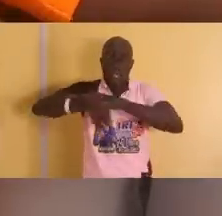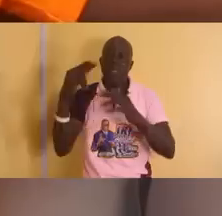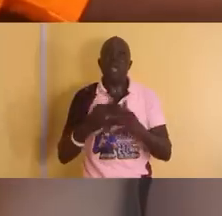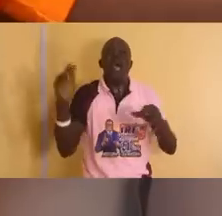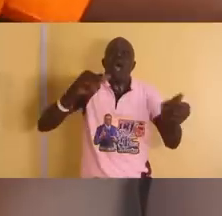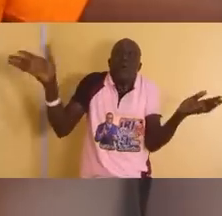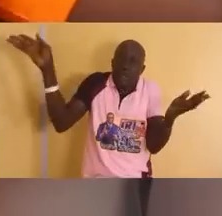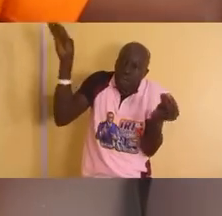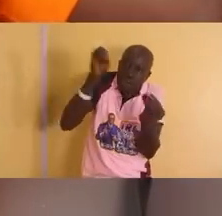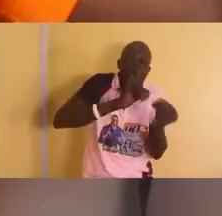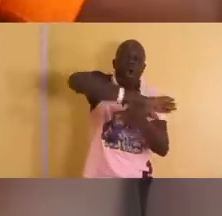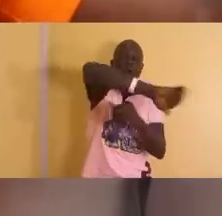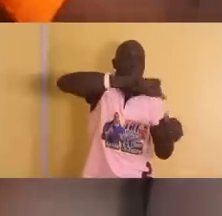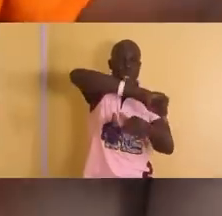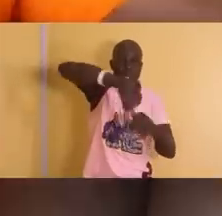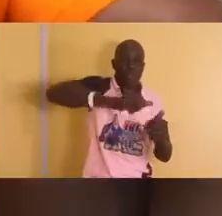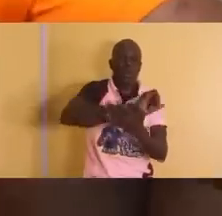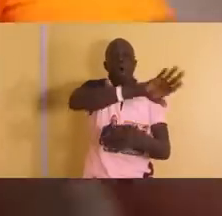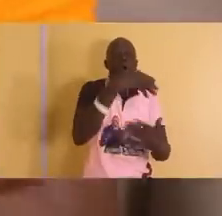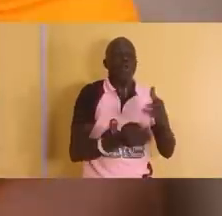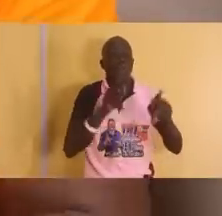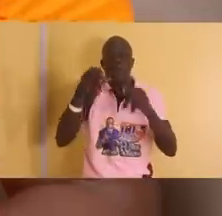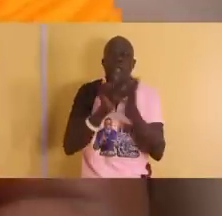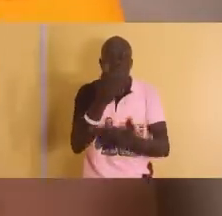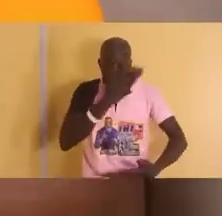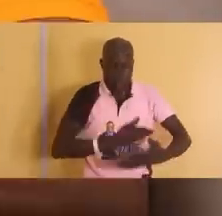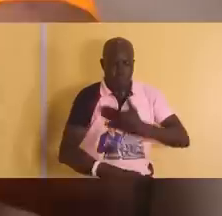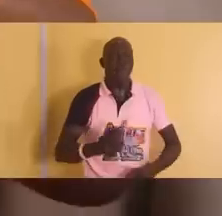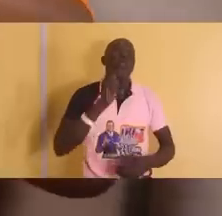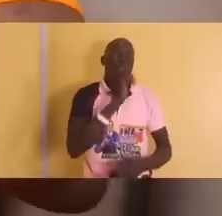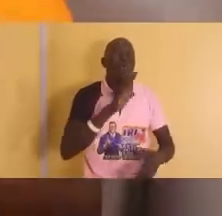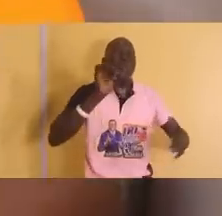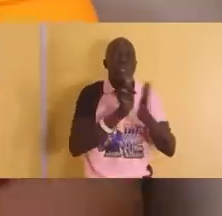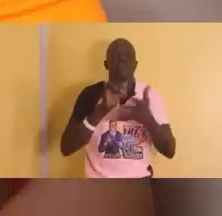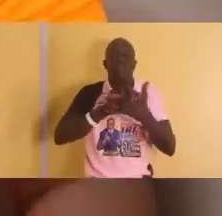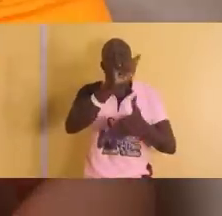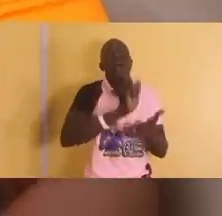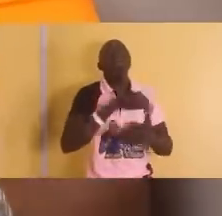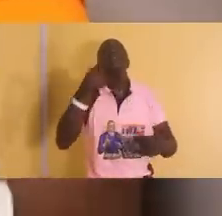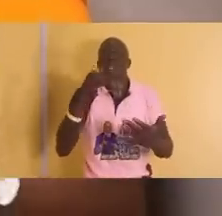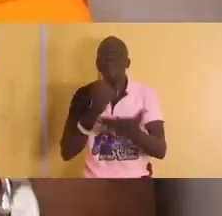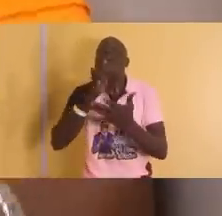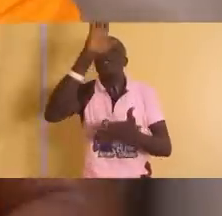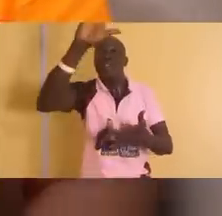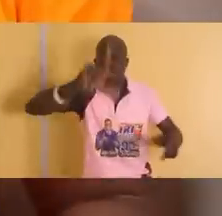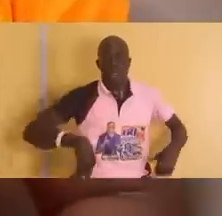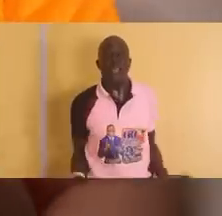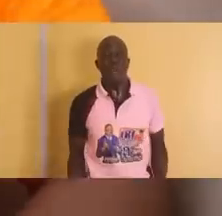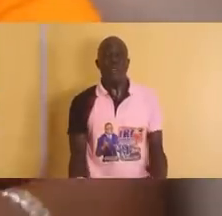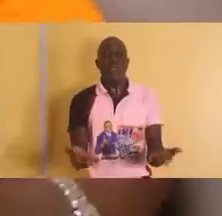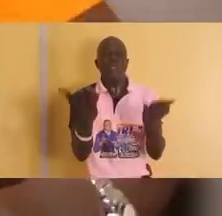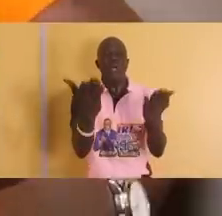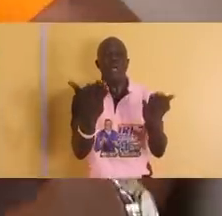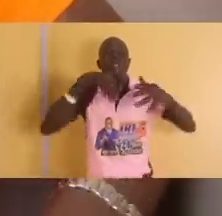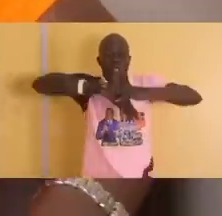pa ro ipo. I join all this one. Mo pa ta bi no be. Mo pa everyone for the group. Mo pa gboto le sha. Da bi da ka se. Ani aye have the day.